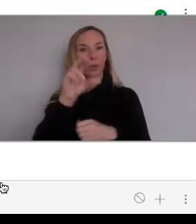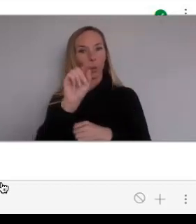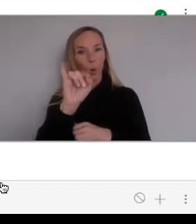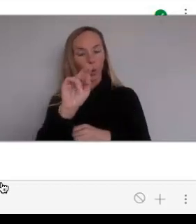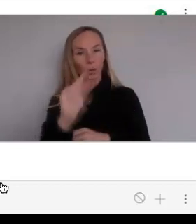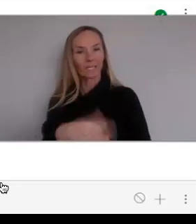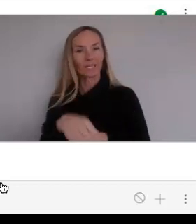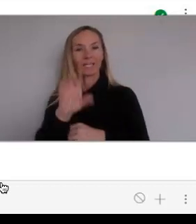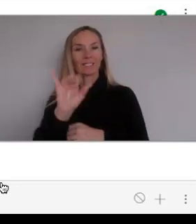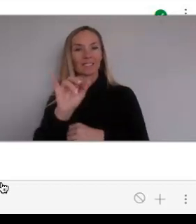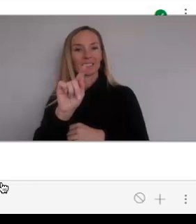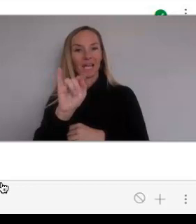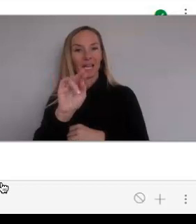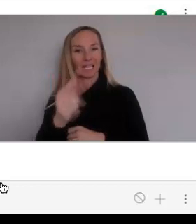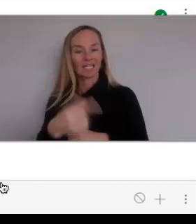works cited.